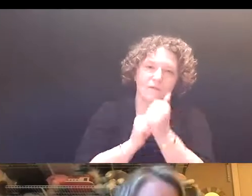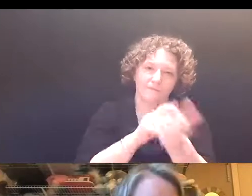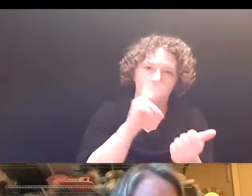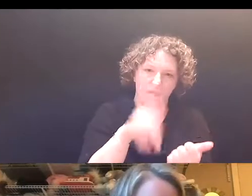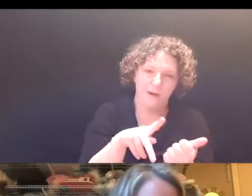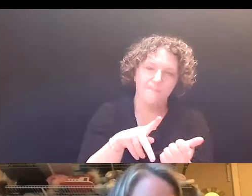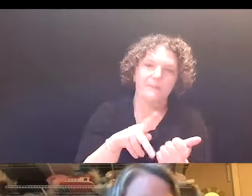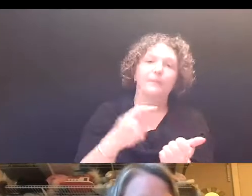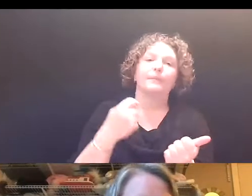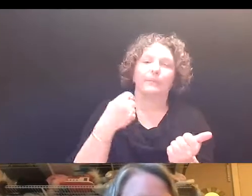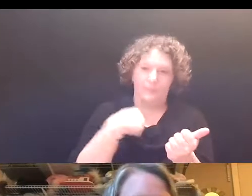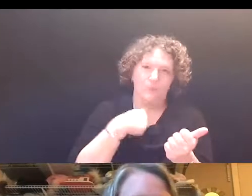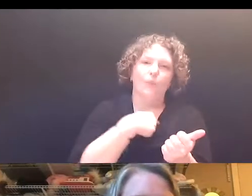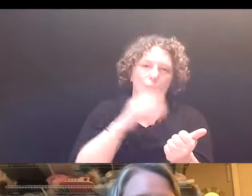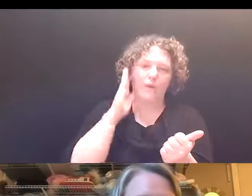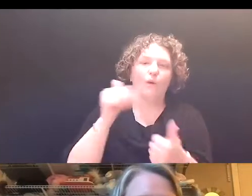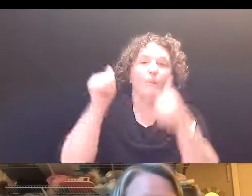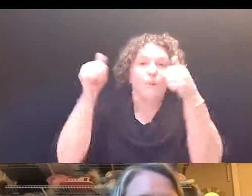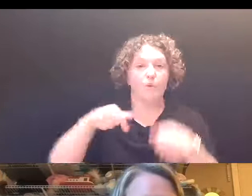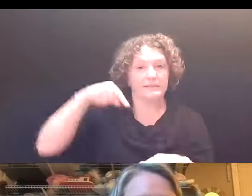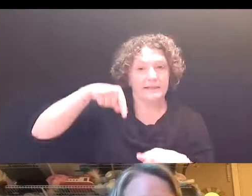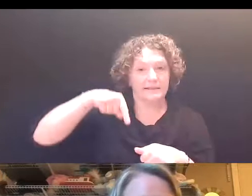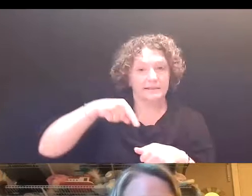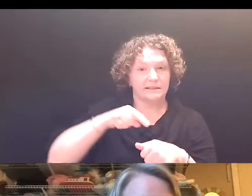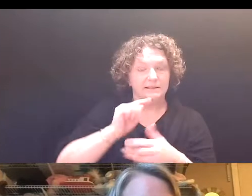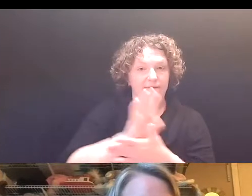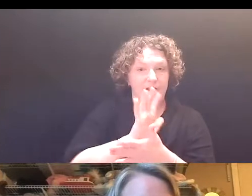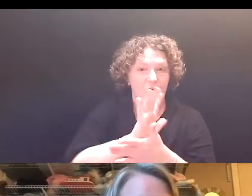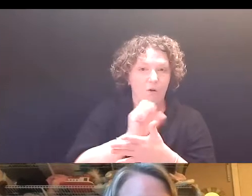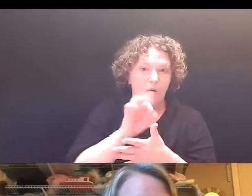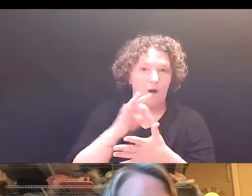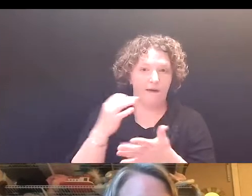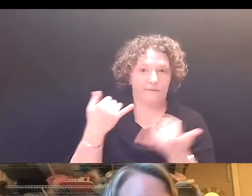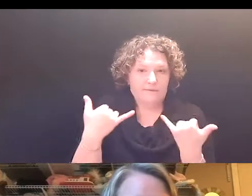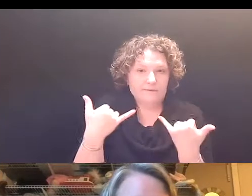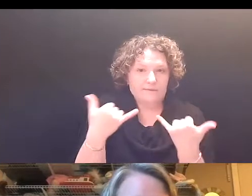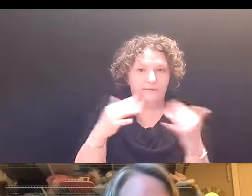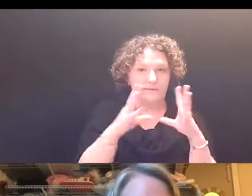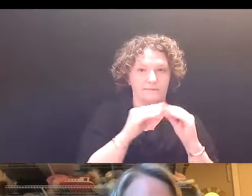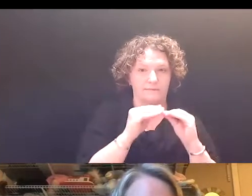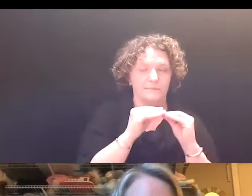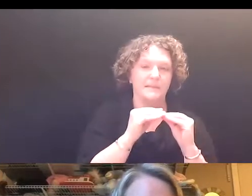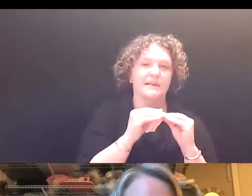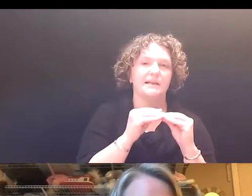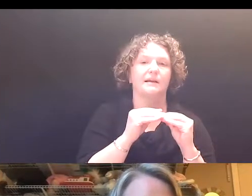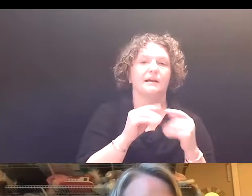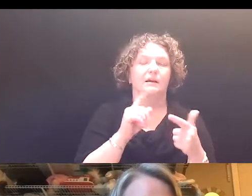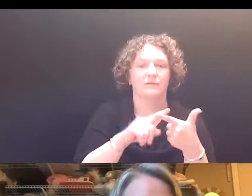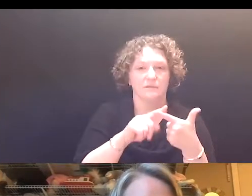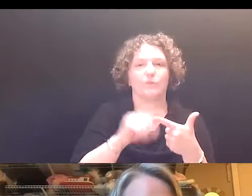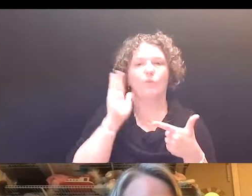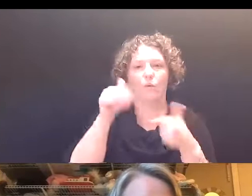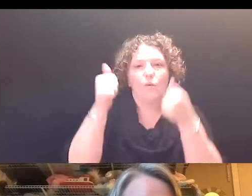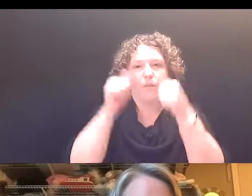And you can also send us an email and we'll follow up. And we'll be posting this recording of